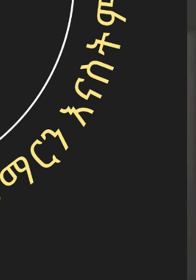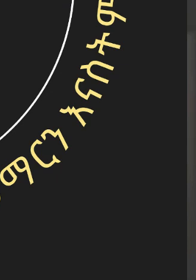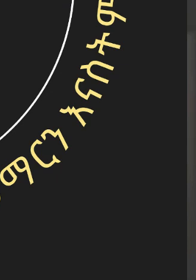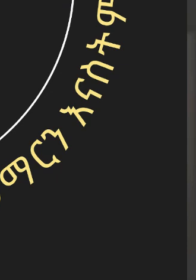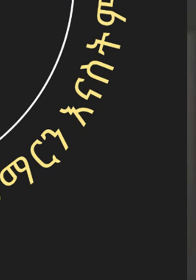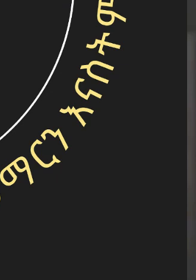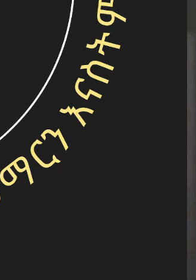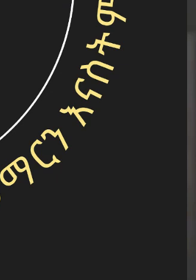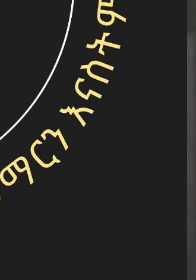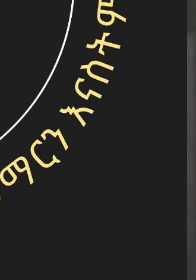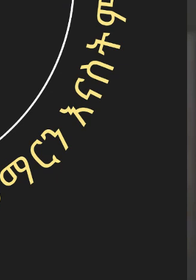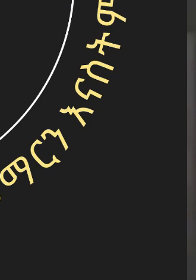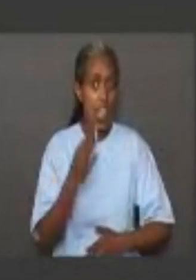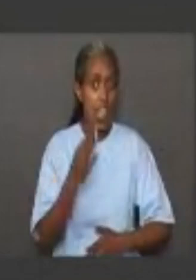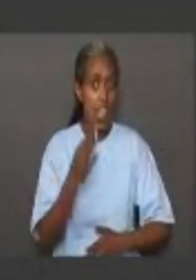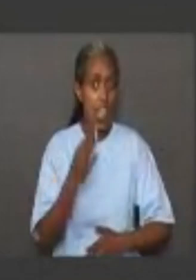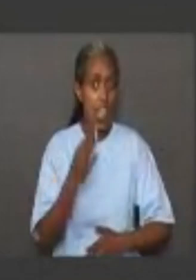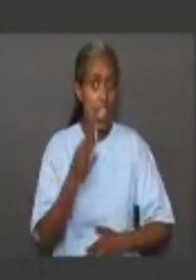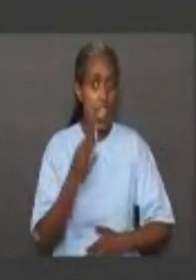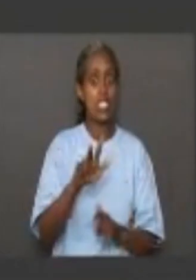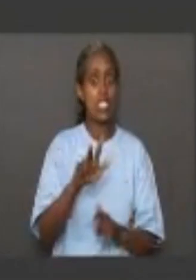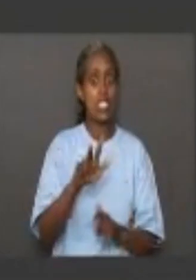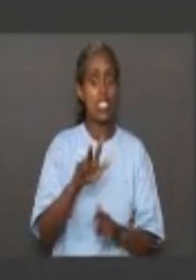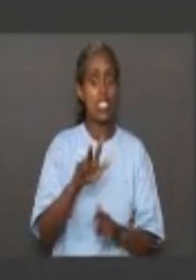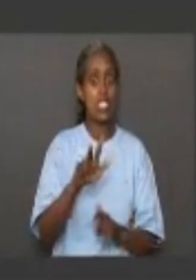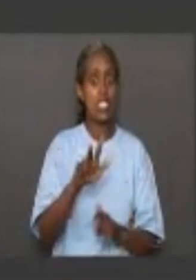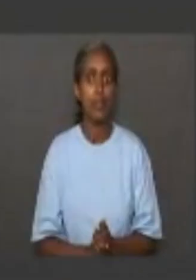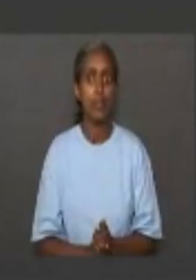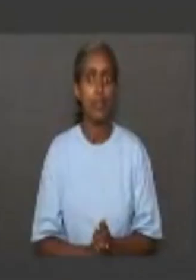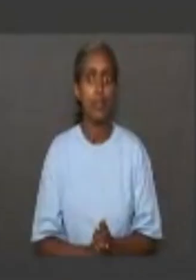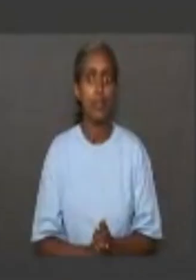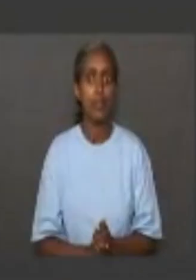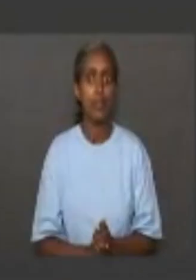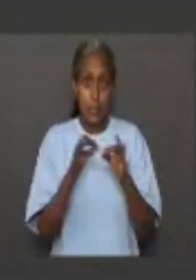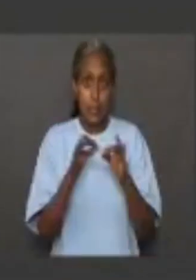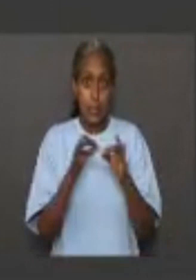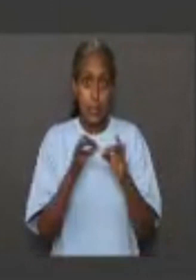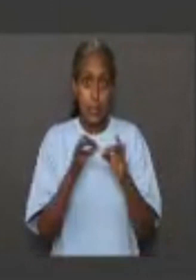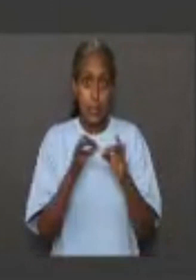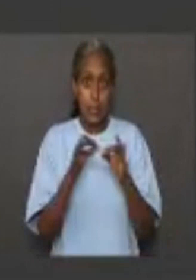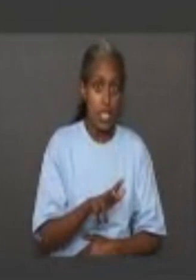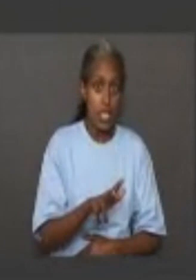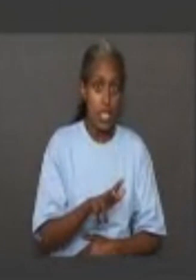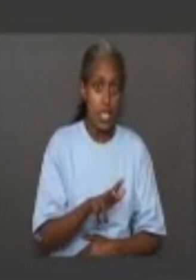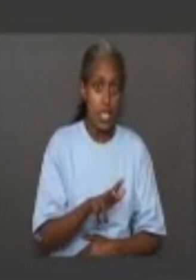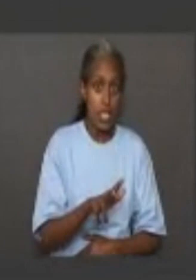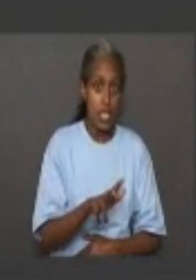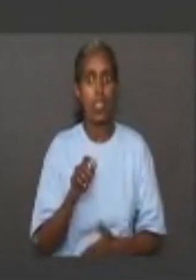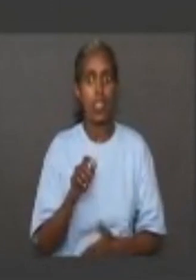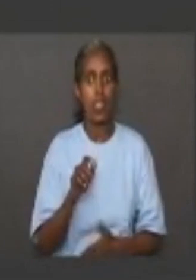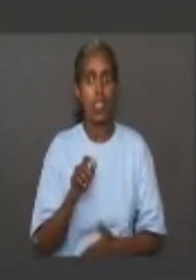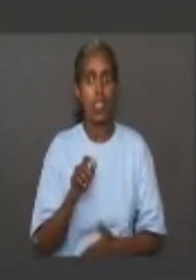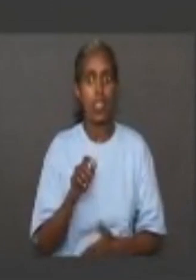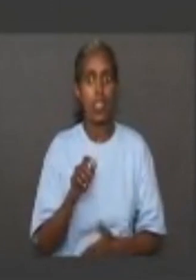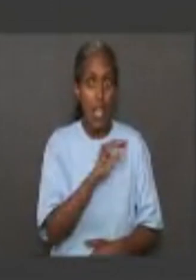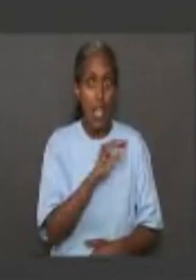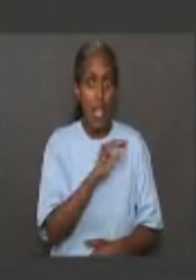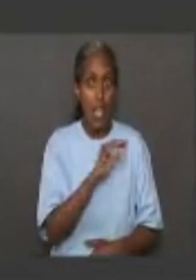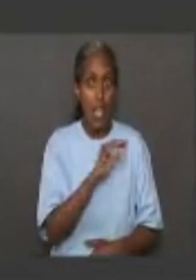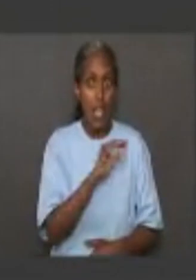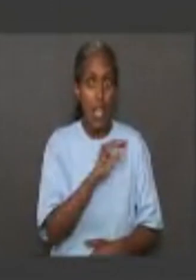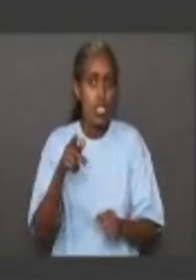the value of f of 3, we substitute 3 for x and solve